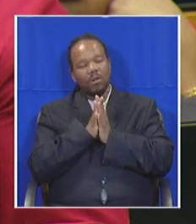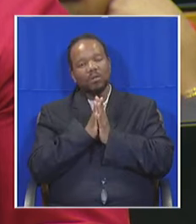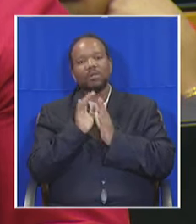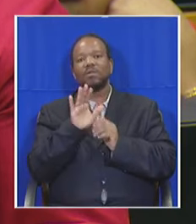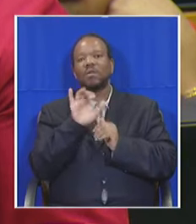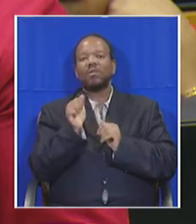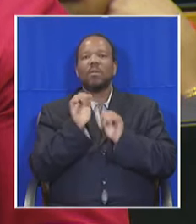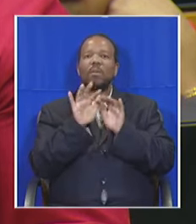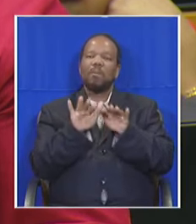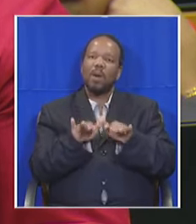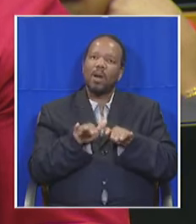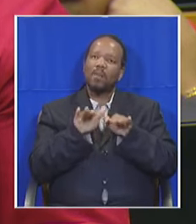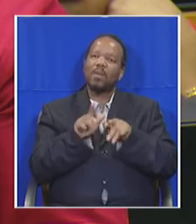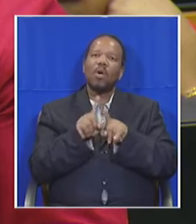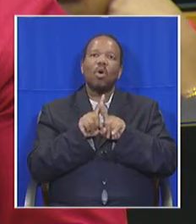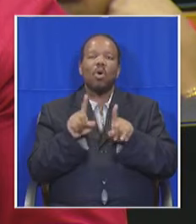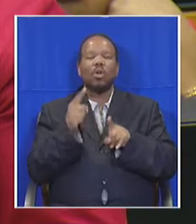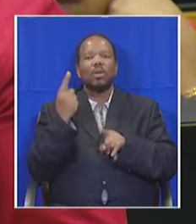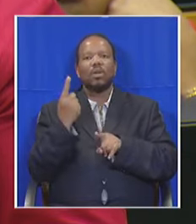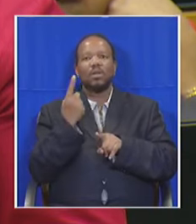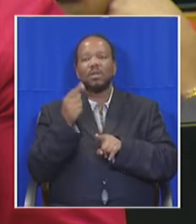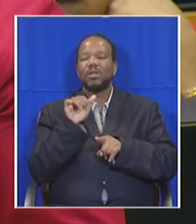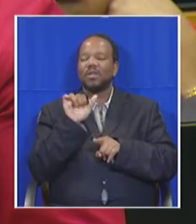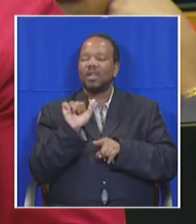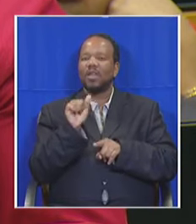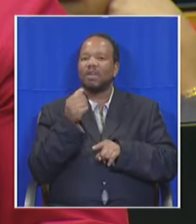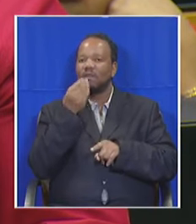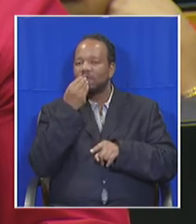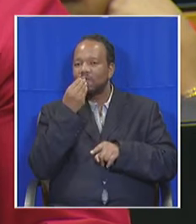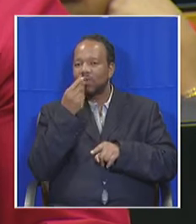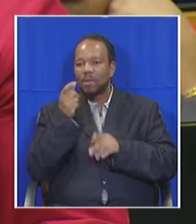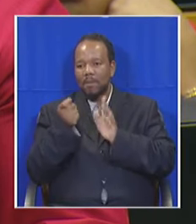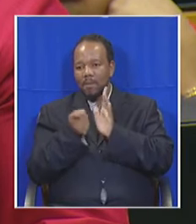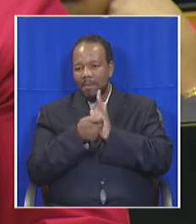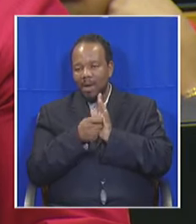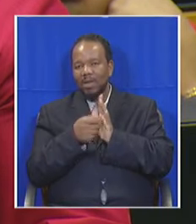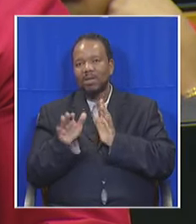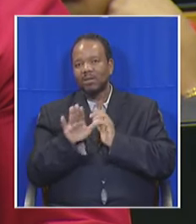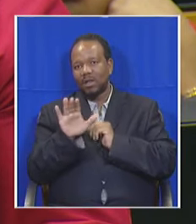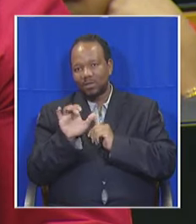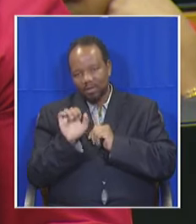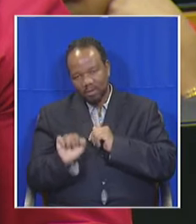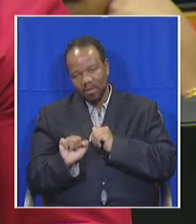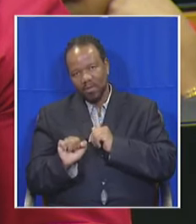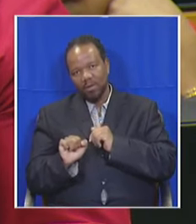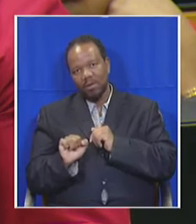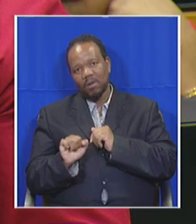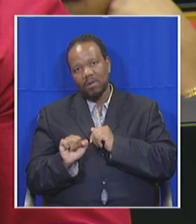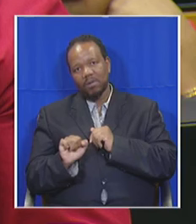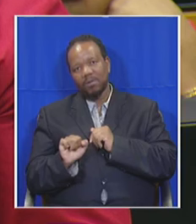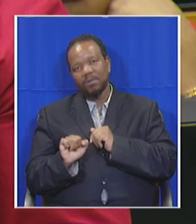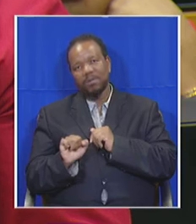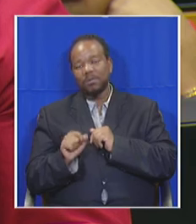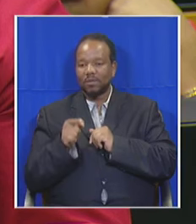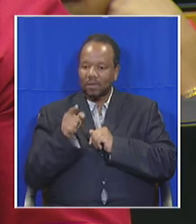to only contract with companies that procure all food that it caters for in